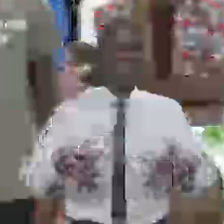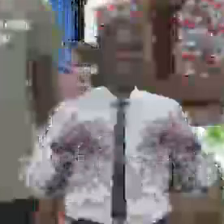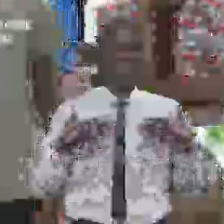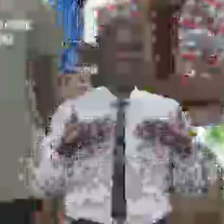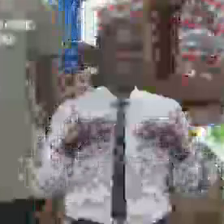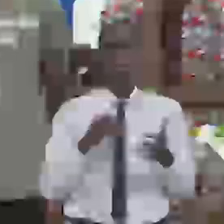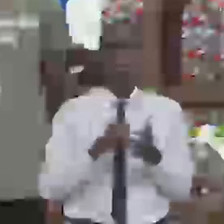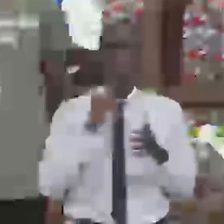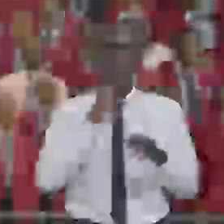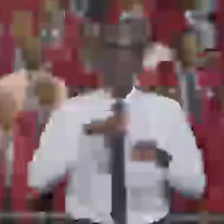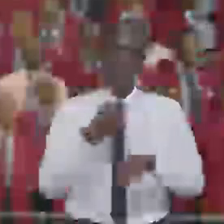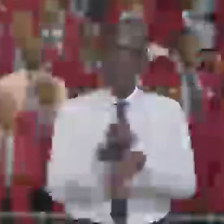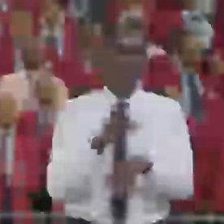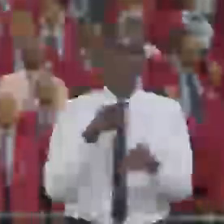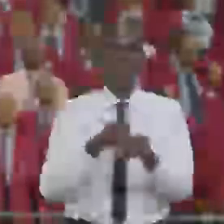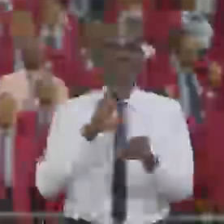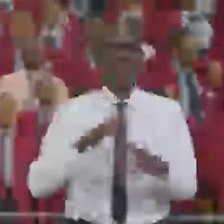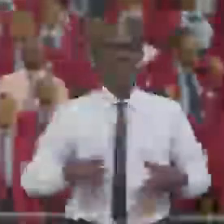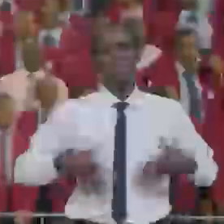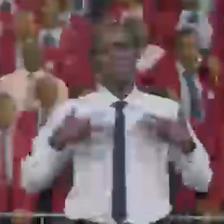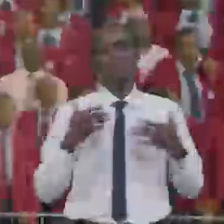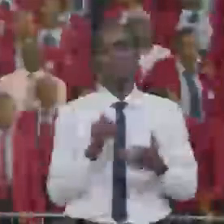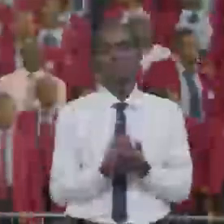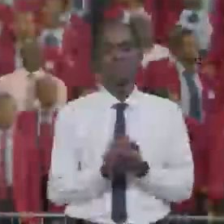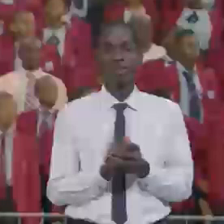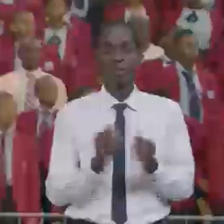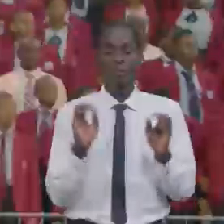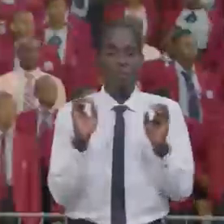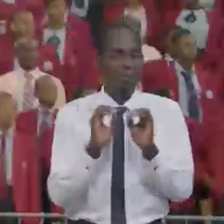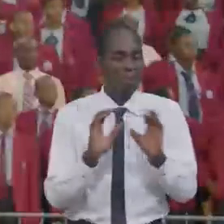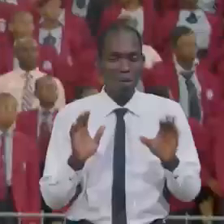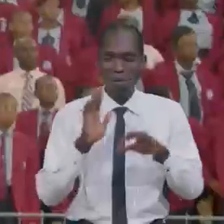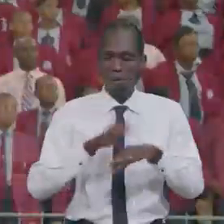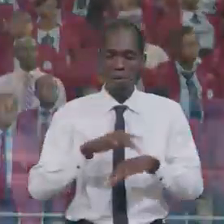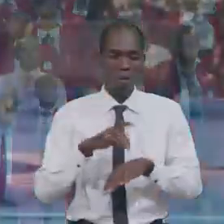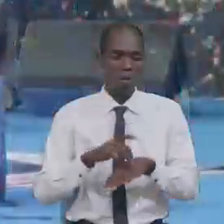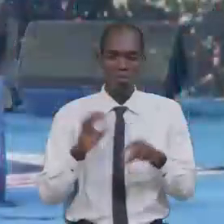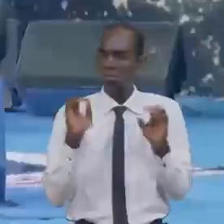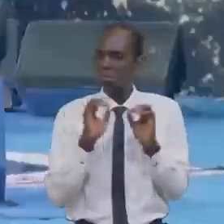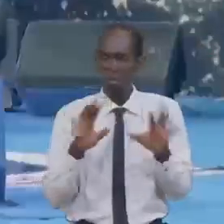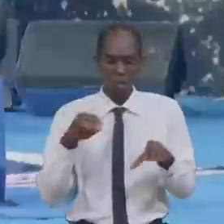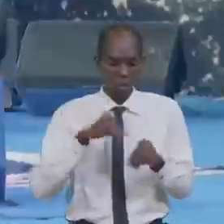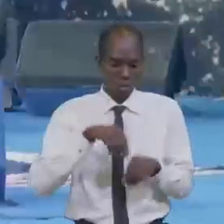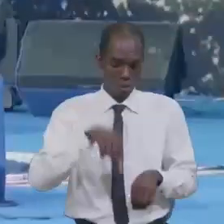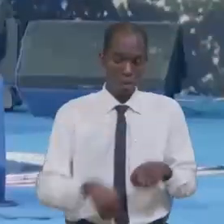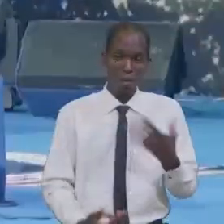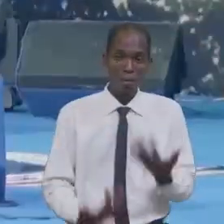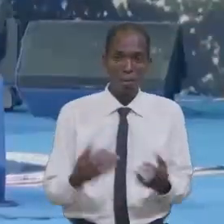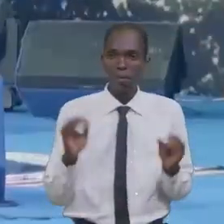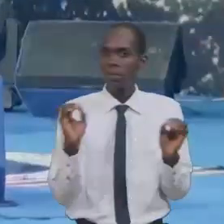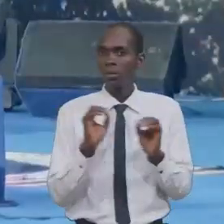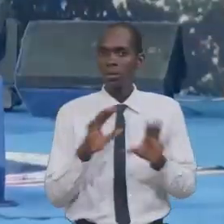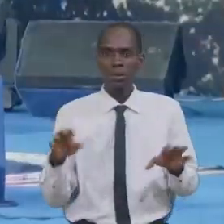Affirmed in your life. Nothing on earth, nothing in hell, nothing in the